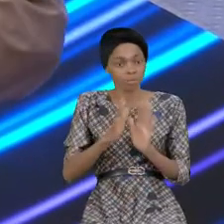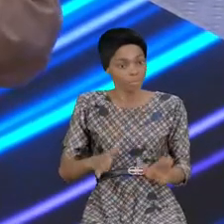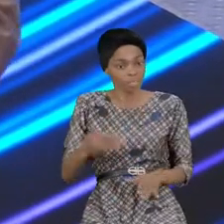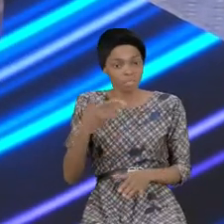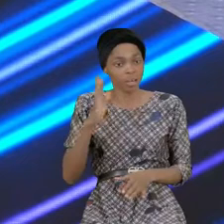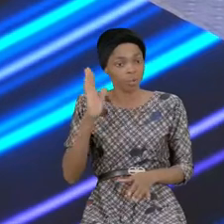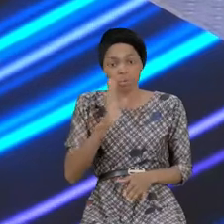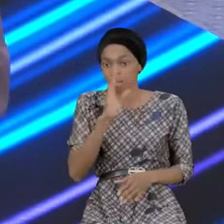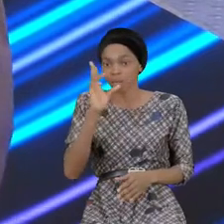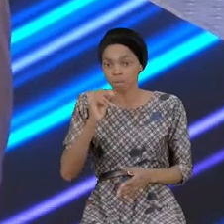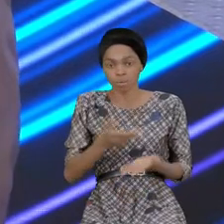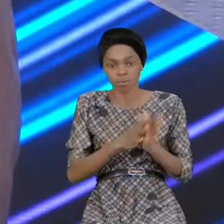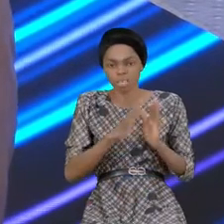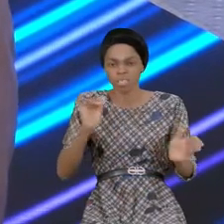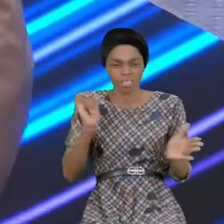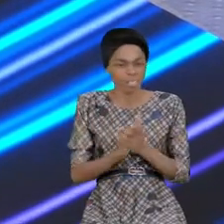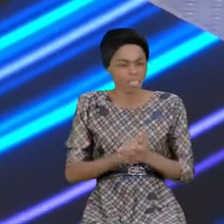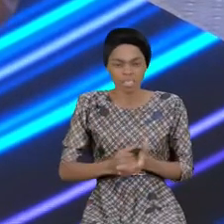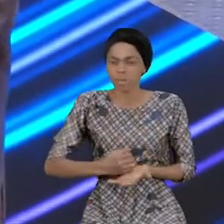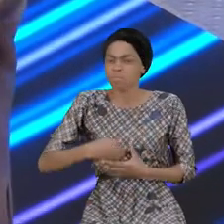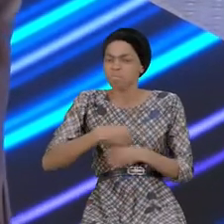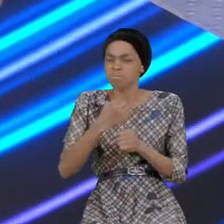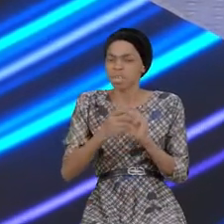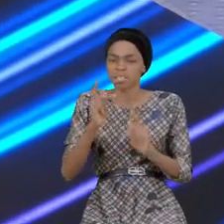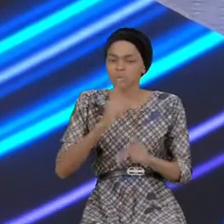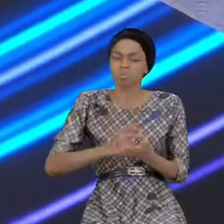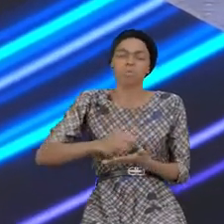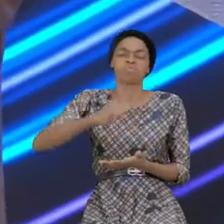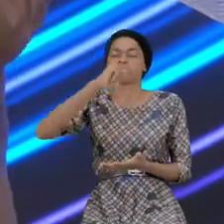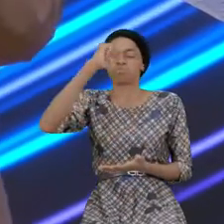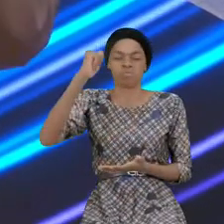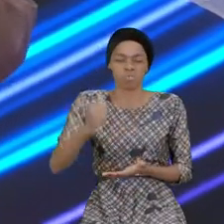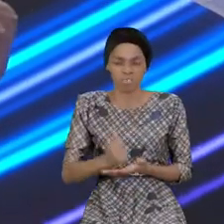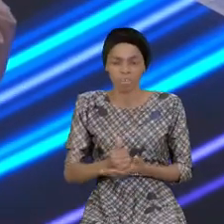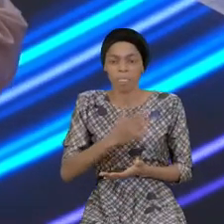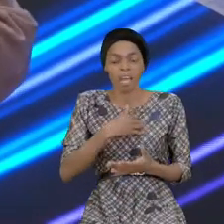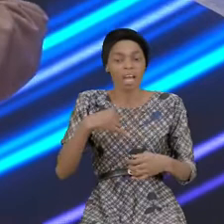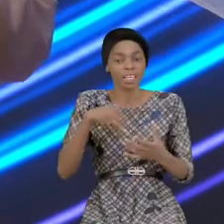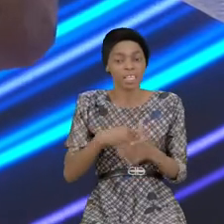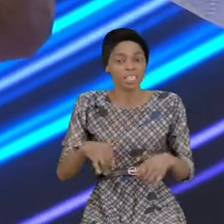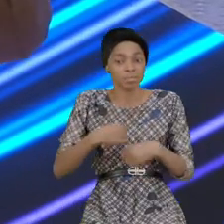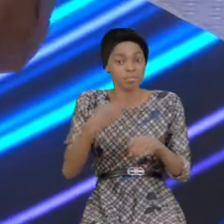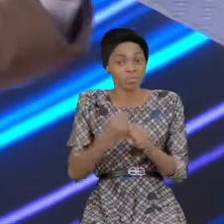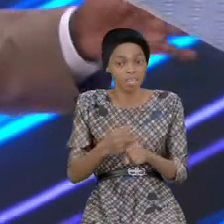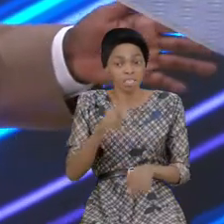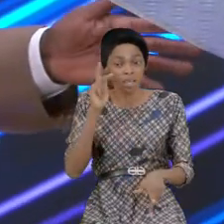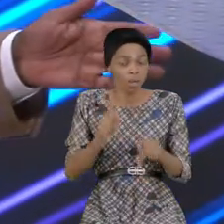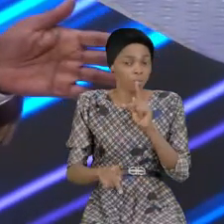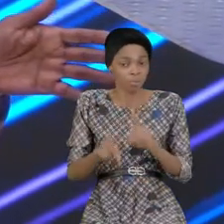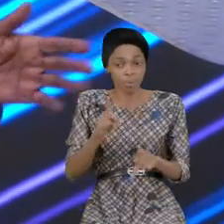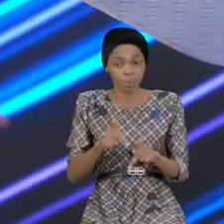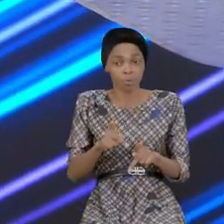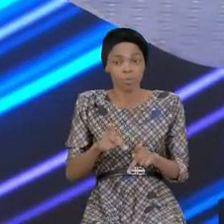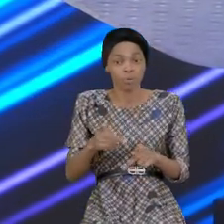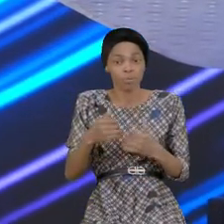thing intoxicates people. And it intoxicates people like alcohol and like those